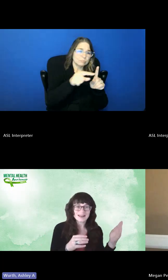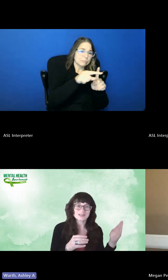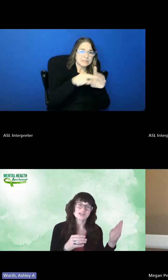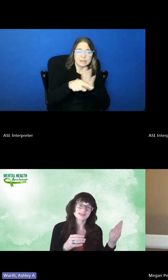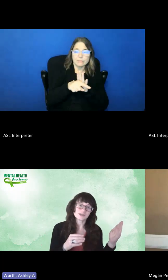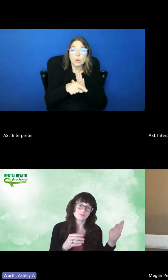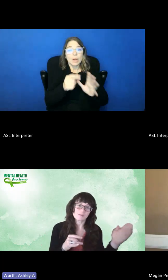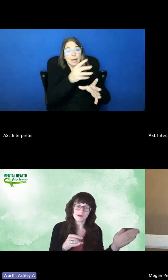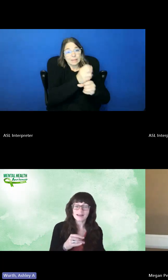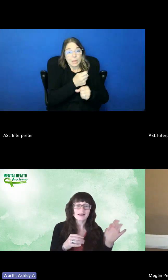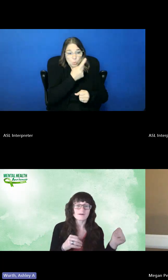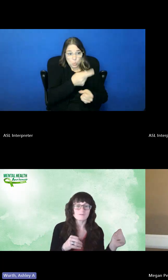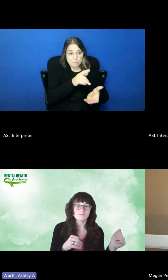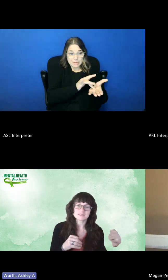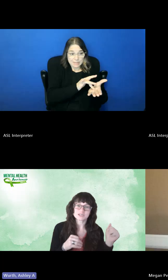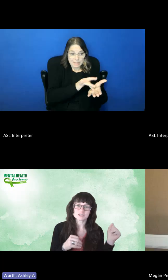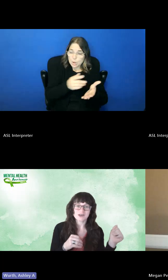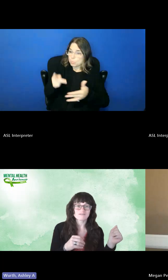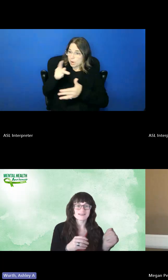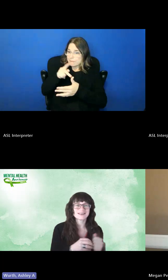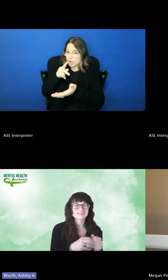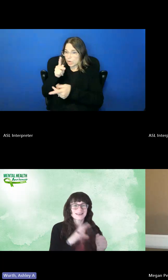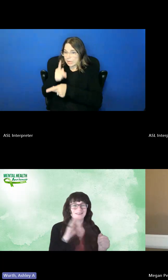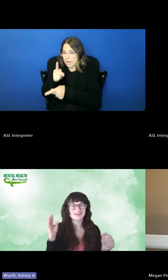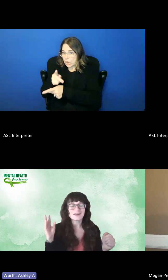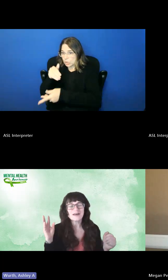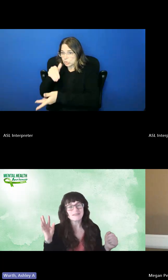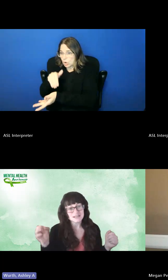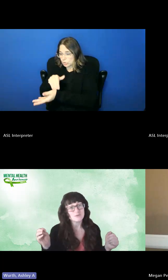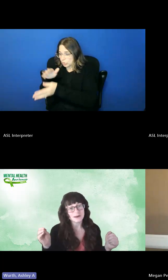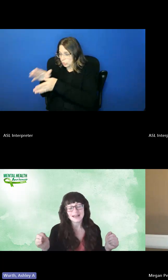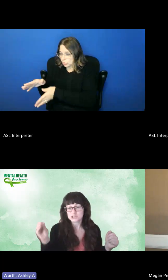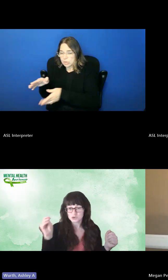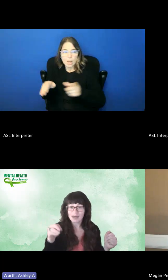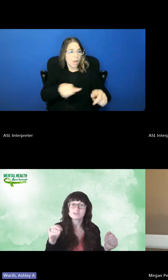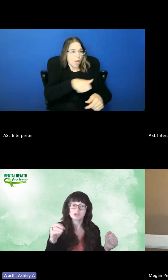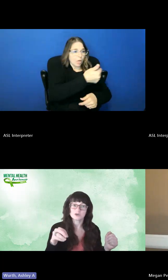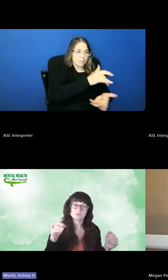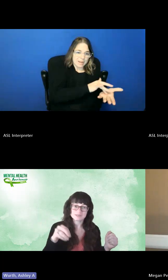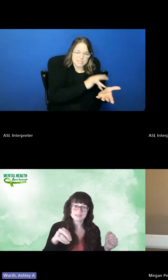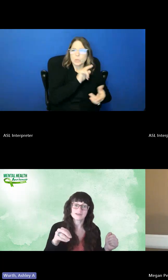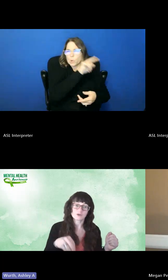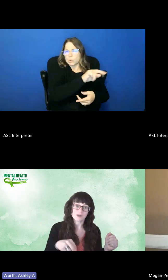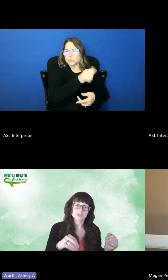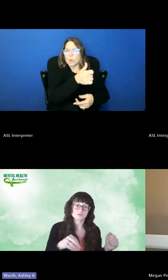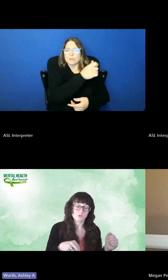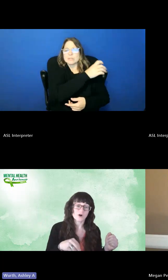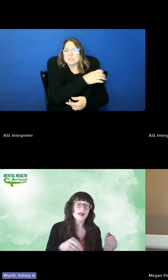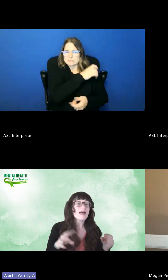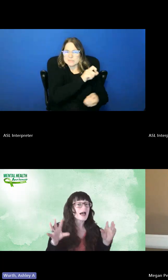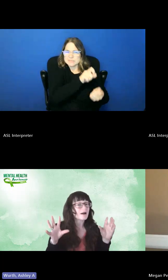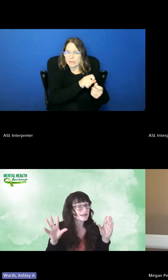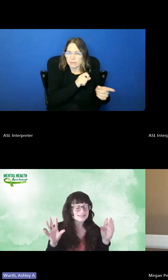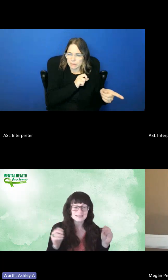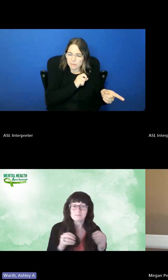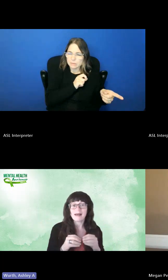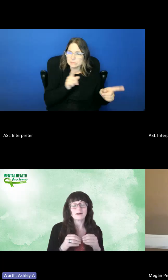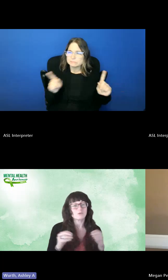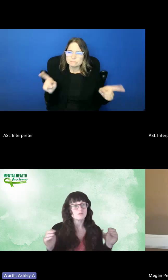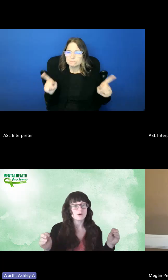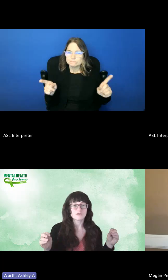of you can receive one medication at your primary care physician's office, and then this other medication you have to go to a specific location